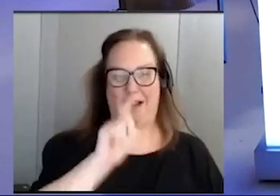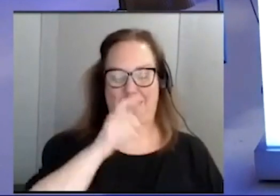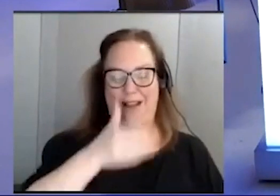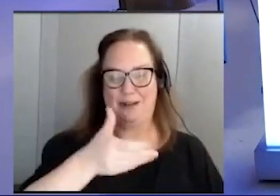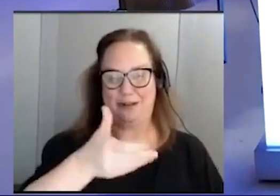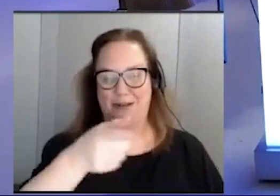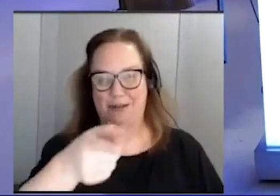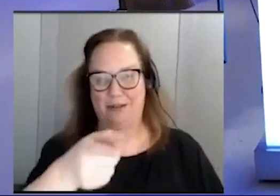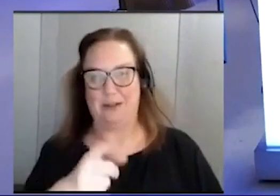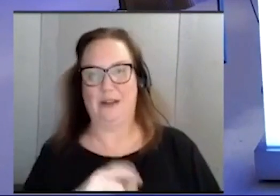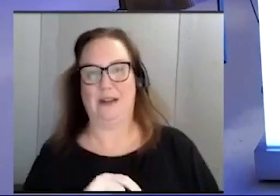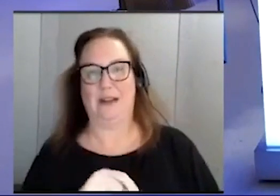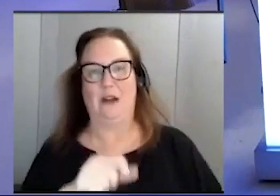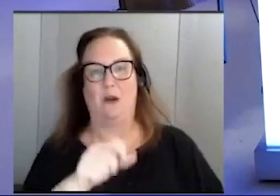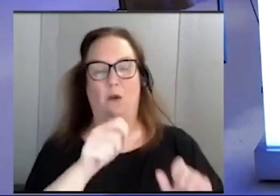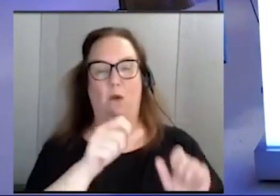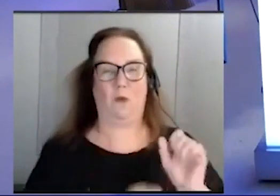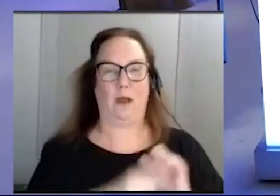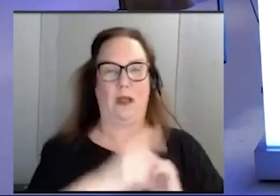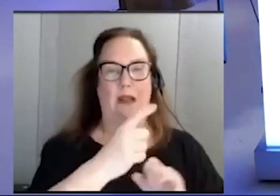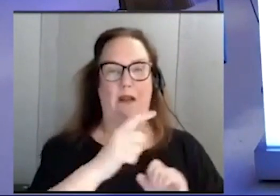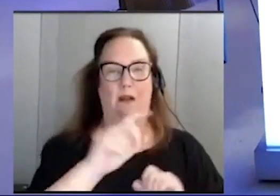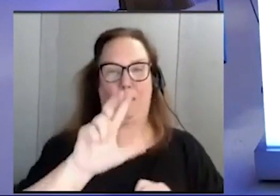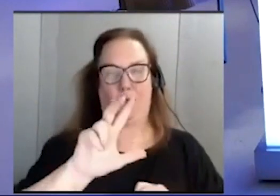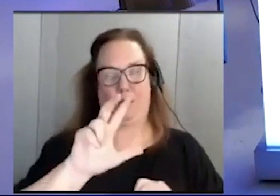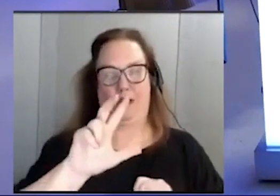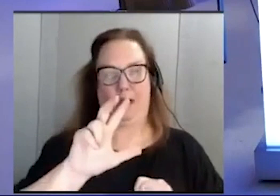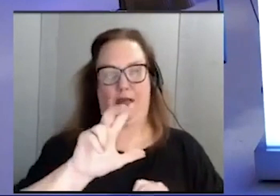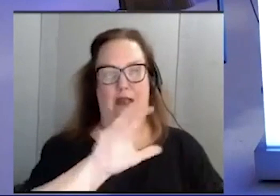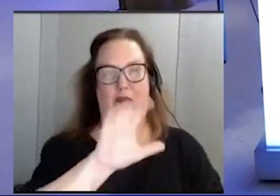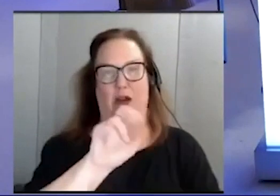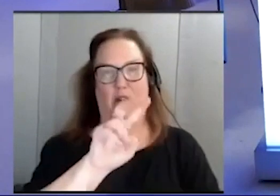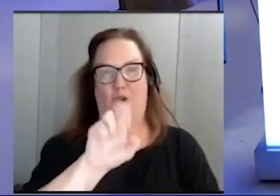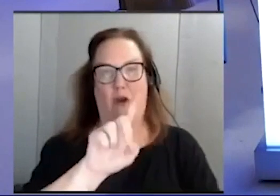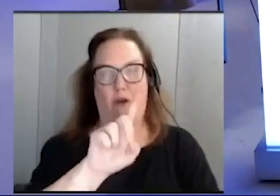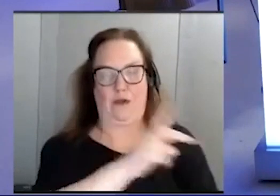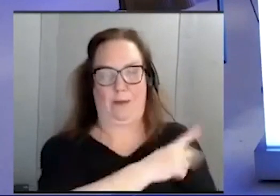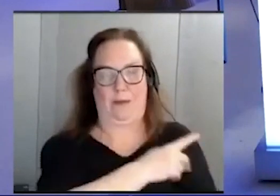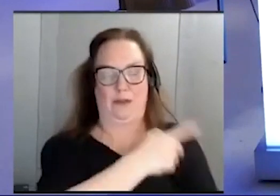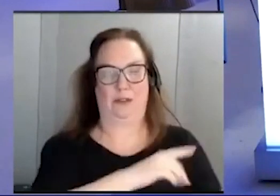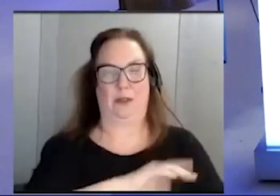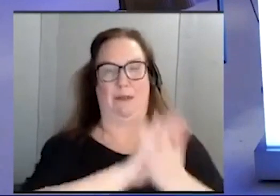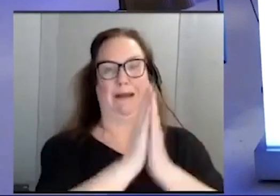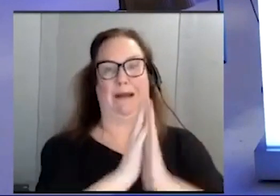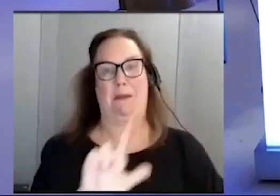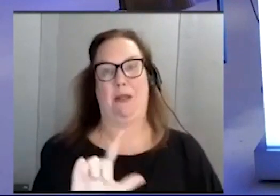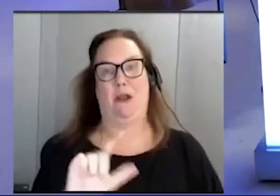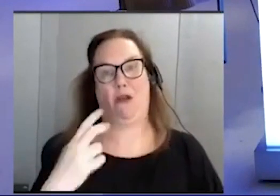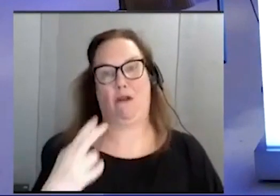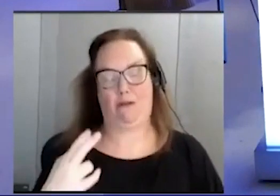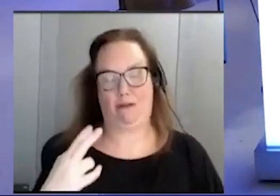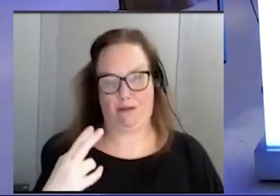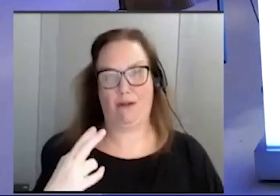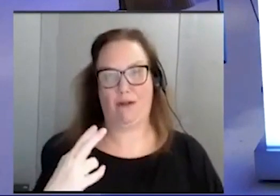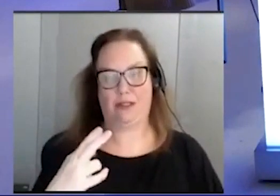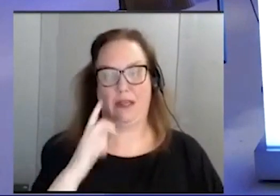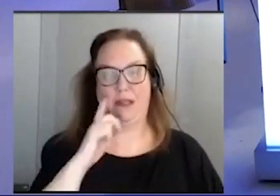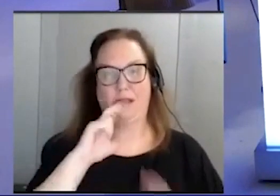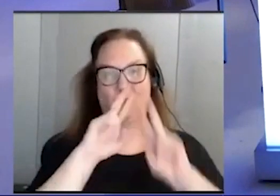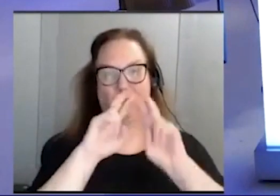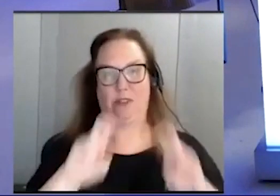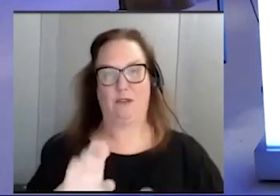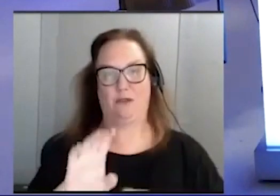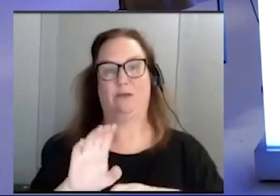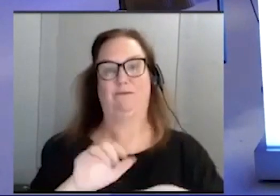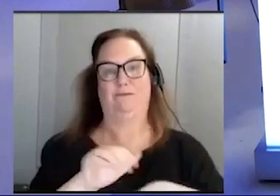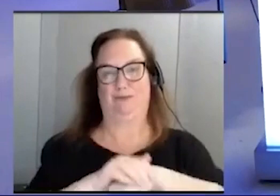every 3 COVID-19 patients become long haulers. That's according to American and British researchers who analyzed health records of more than